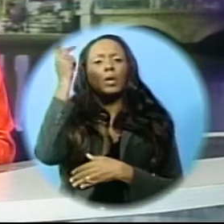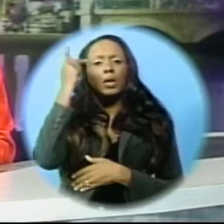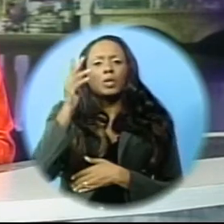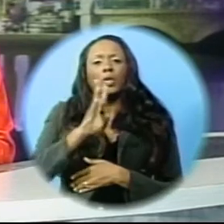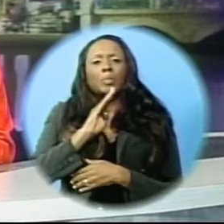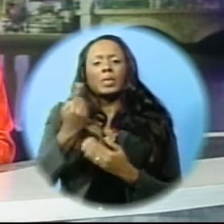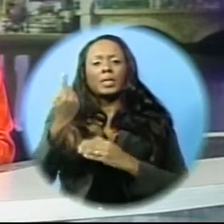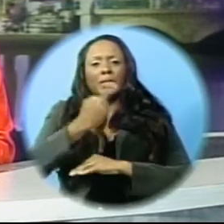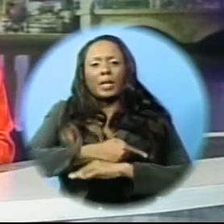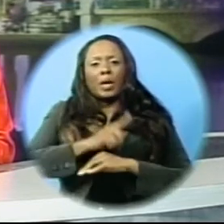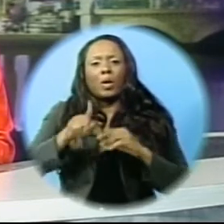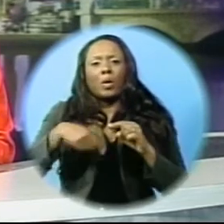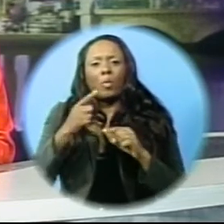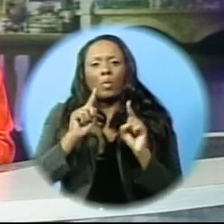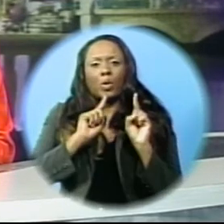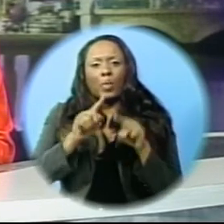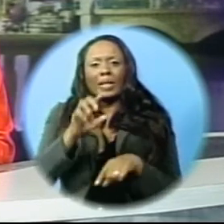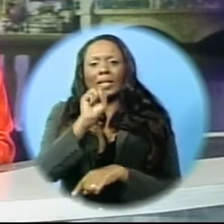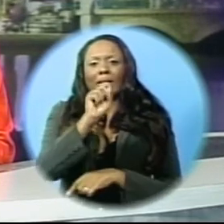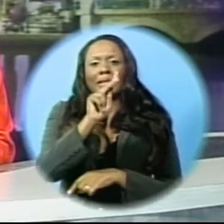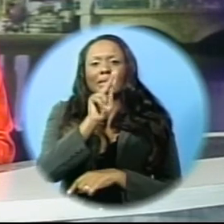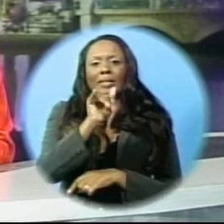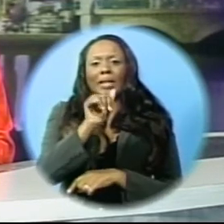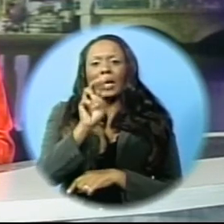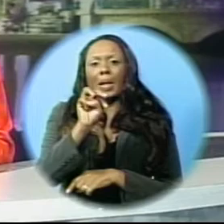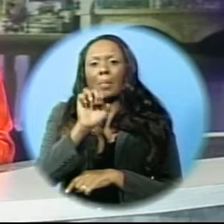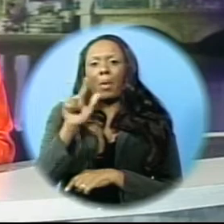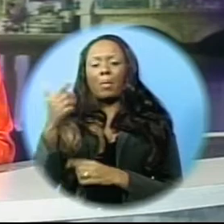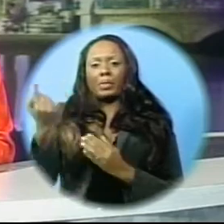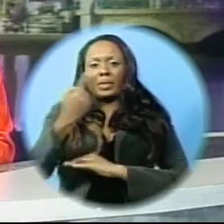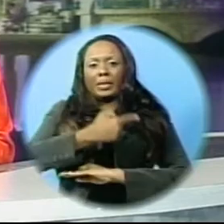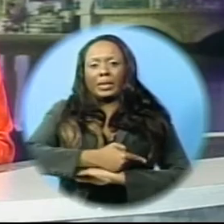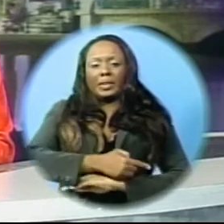media following a parking simulation exercise at Sky Mall.